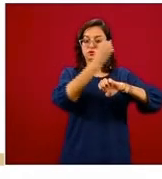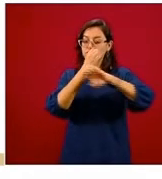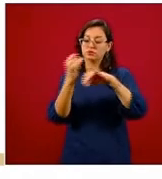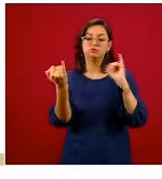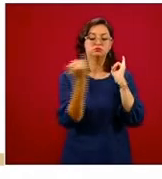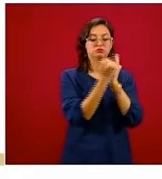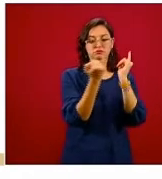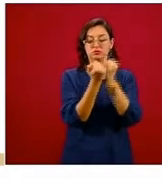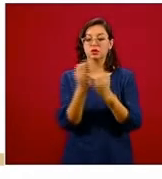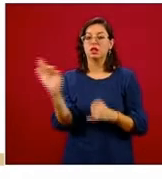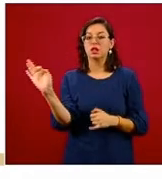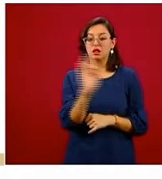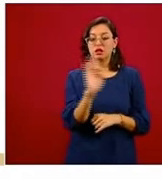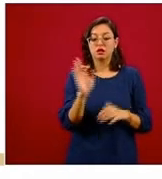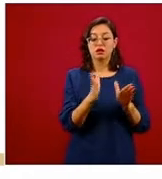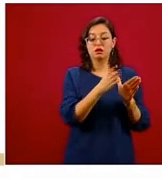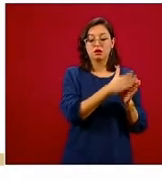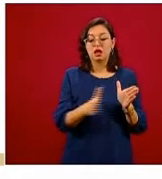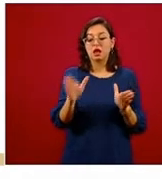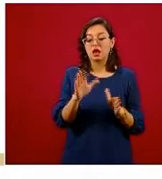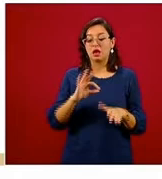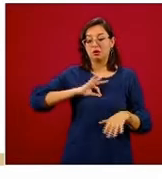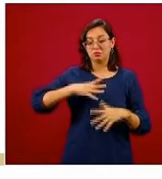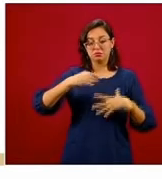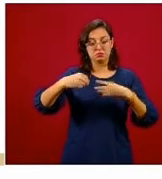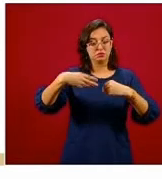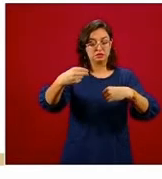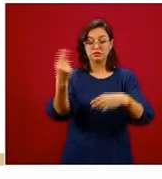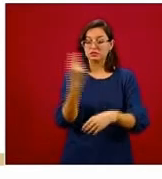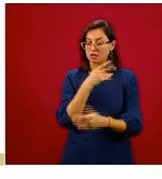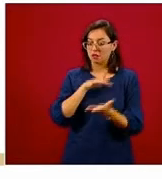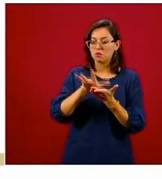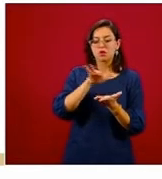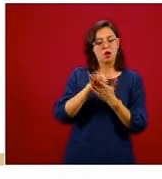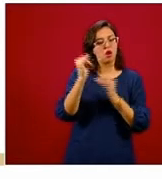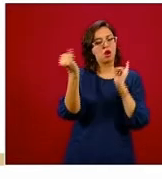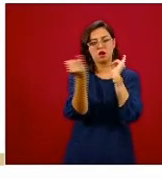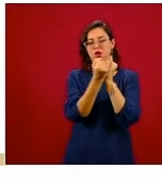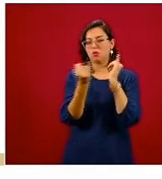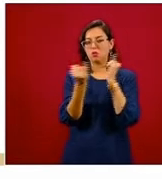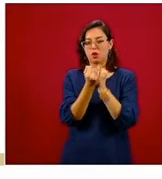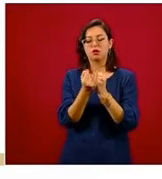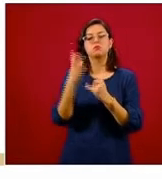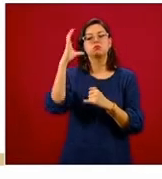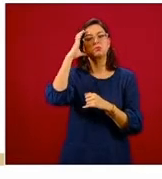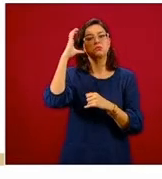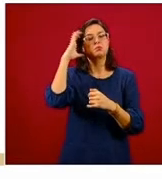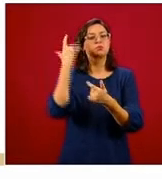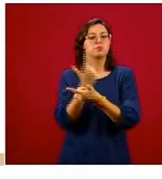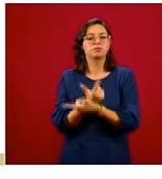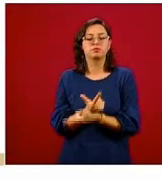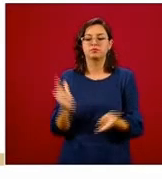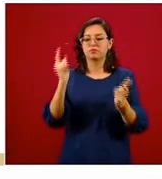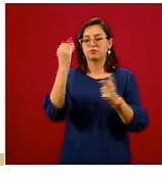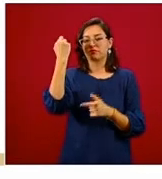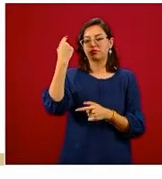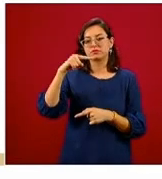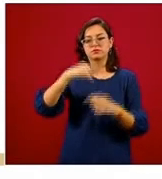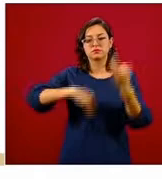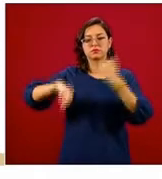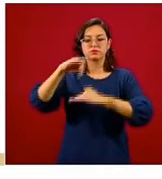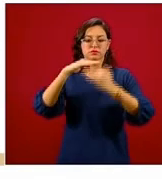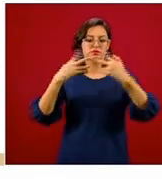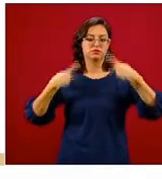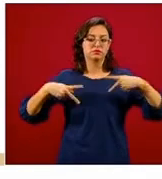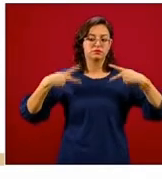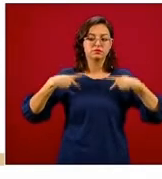conducted with any of the other states that at a certain point of the epidemic would require this kind of support in order